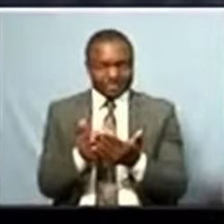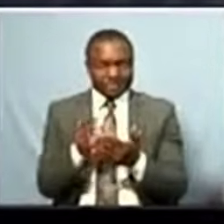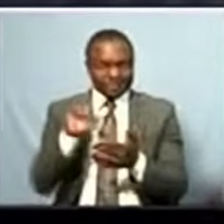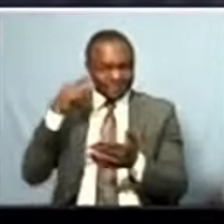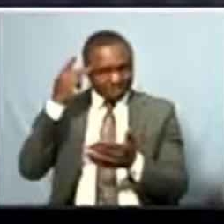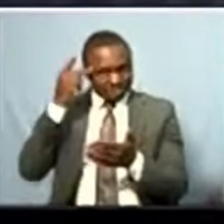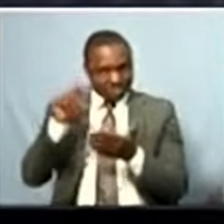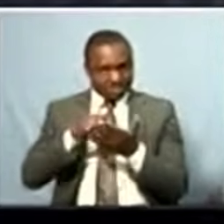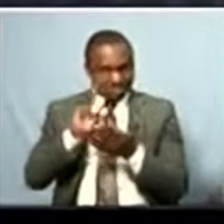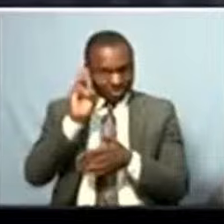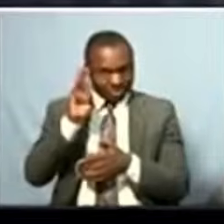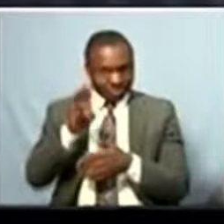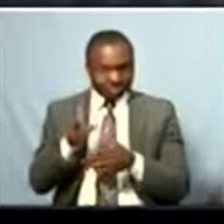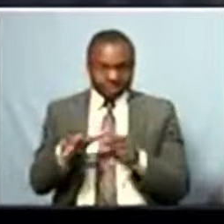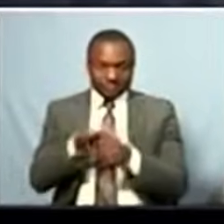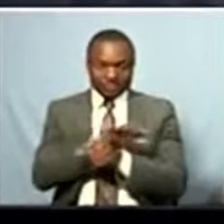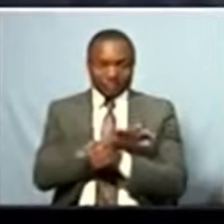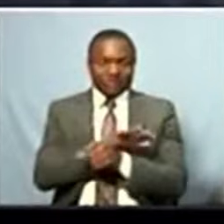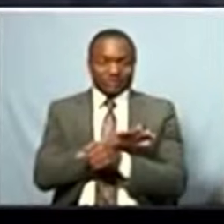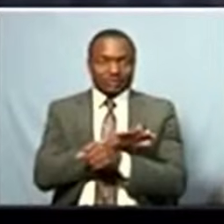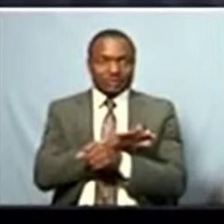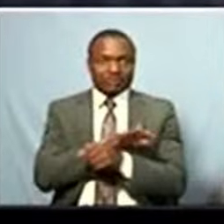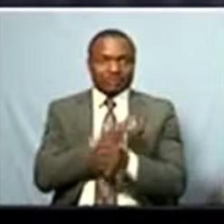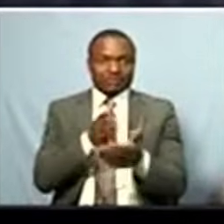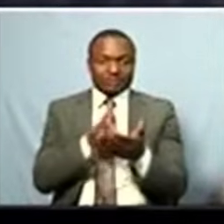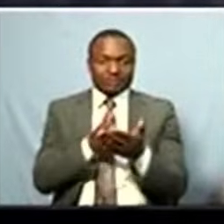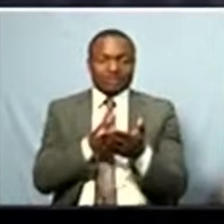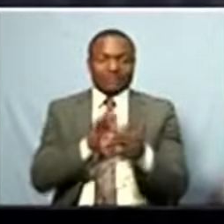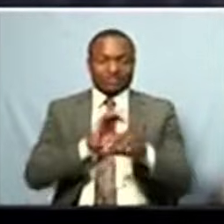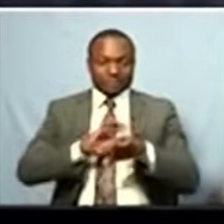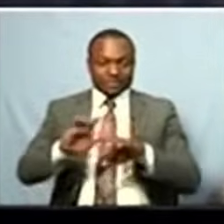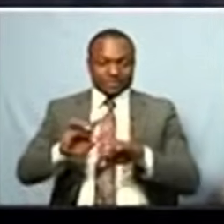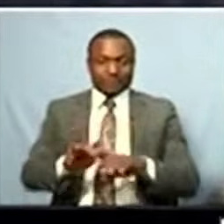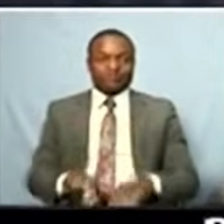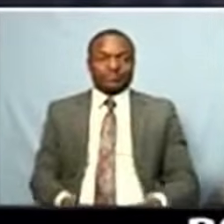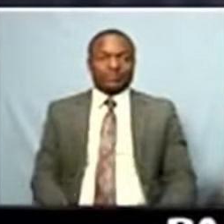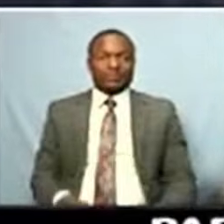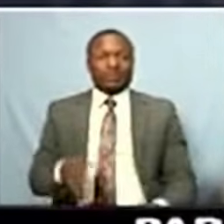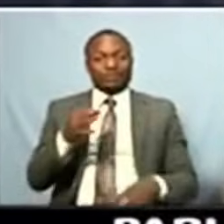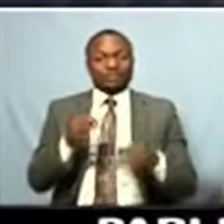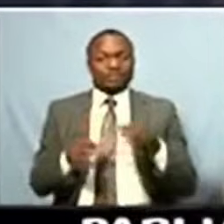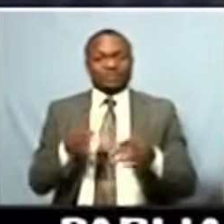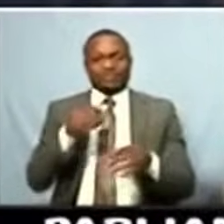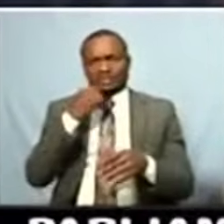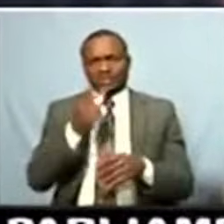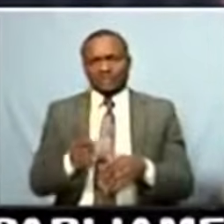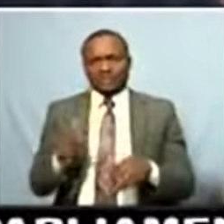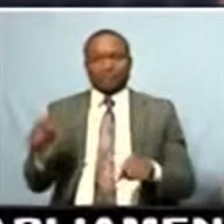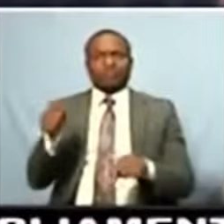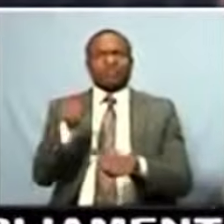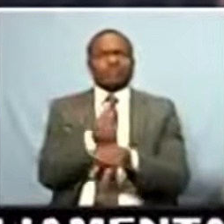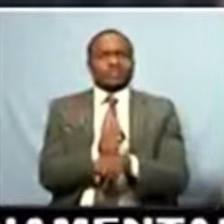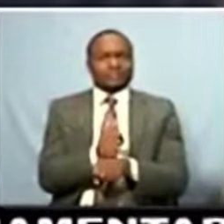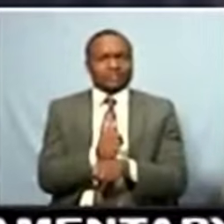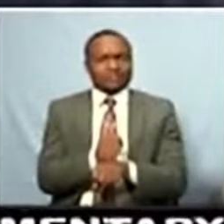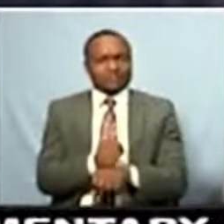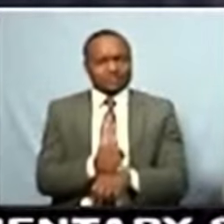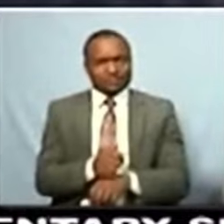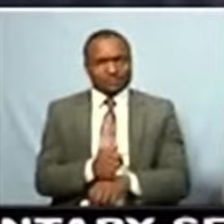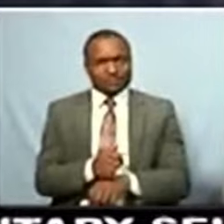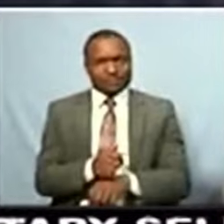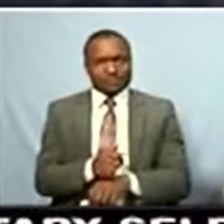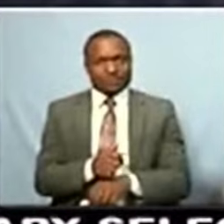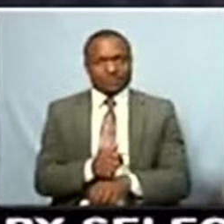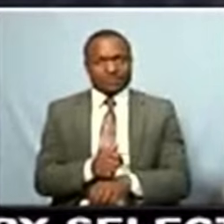parties will be able to fill such a vacancy. Because if you say appoint, maybe what if I